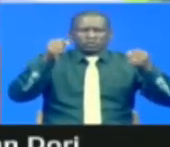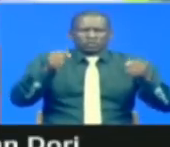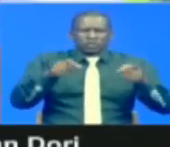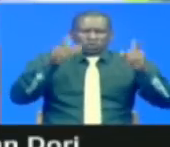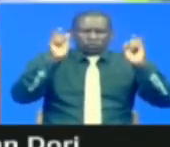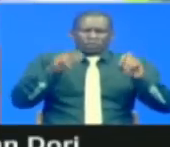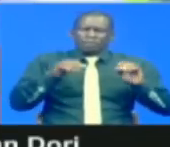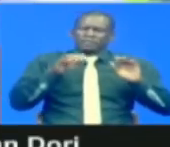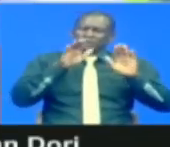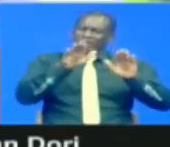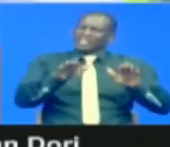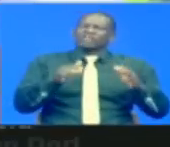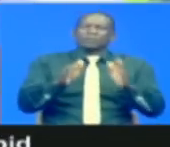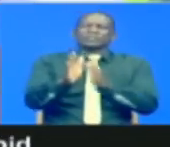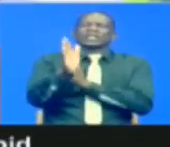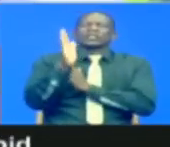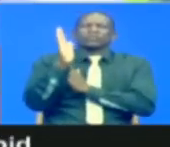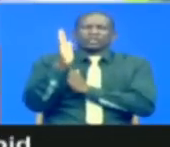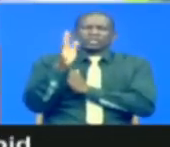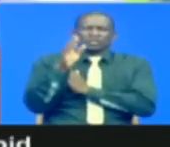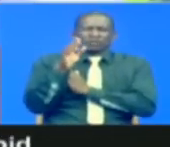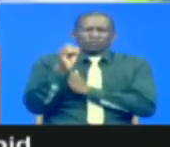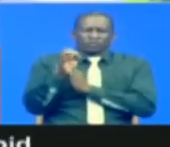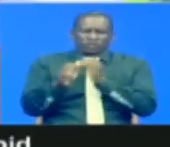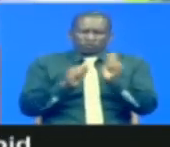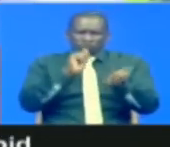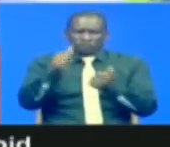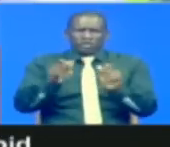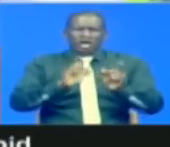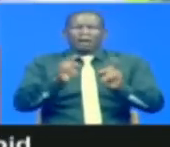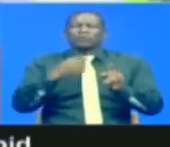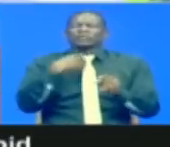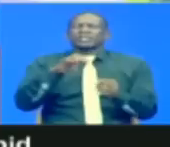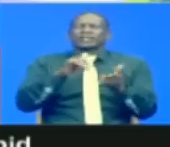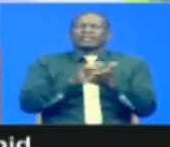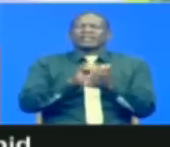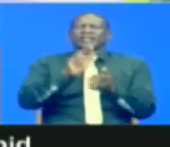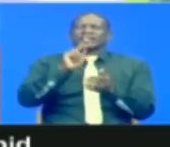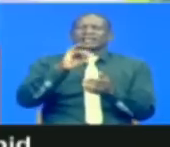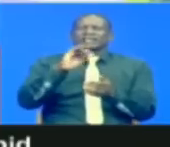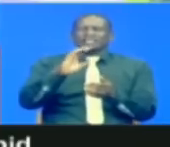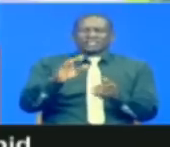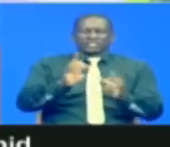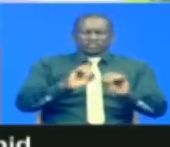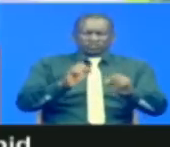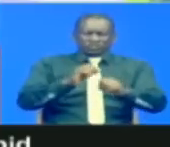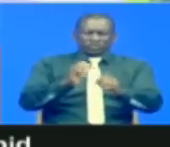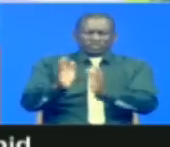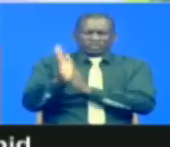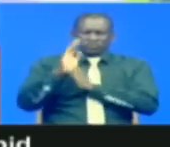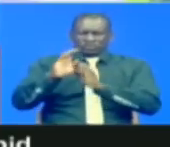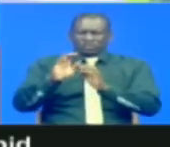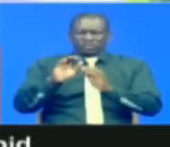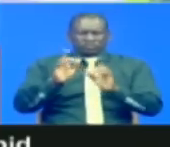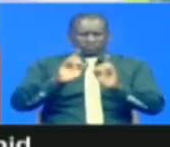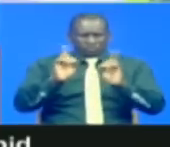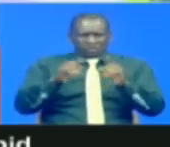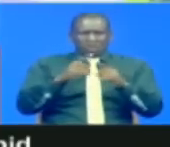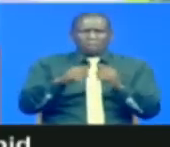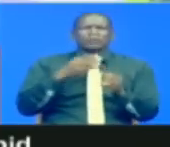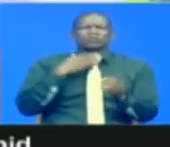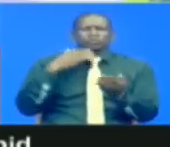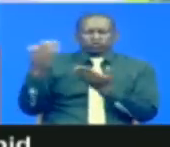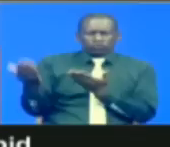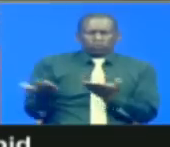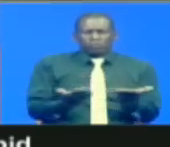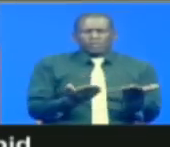aspect of the event. I'm not saying that KICC is not secure enough, but we want to bring in as many people